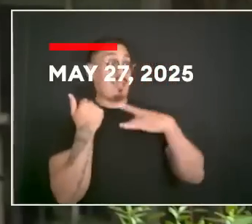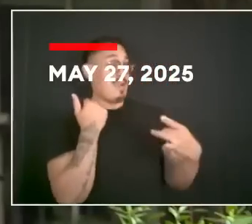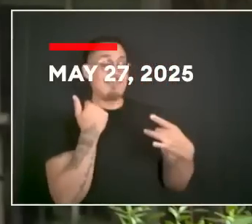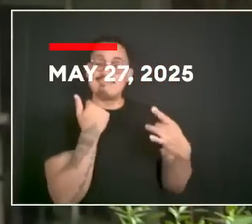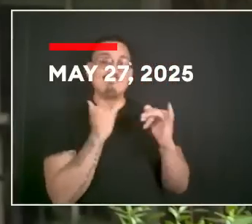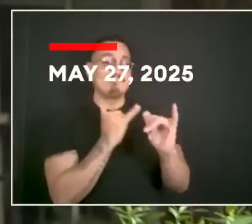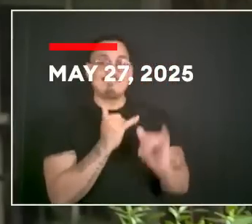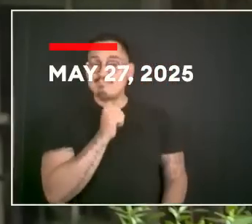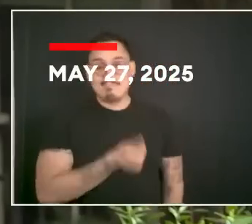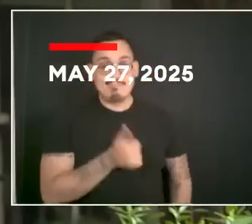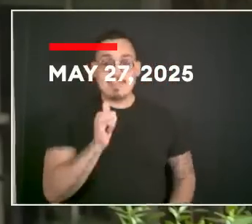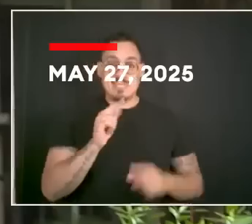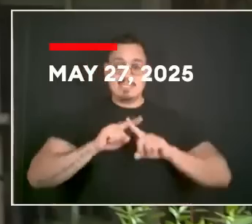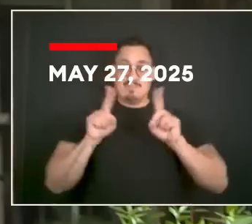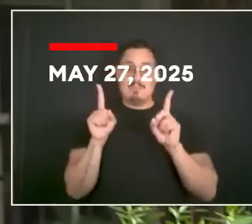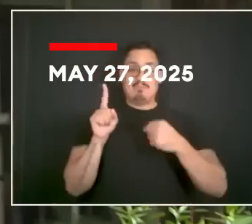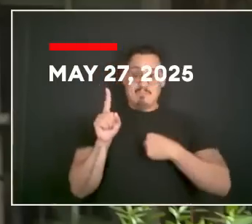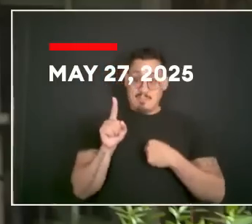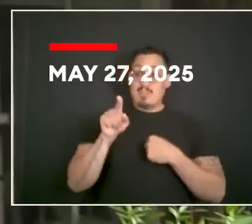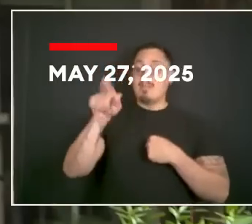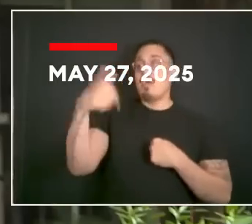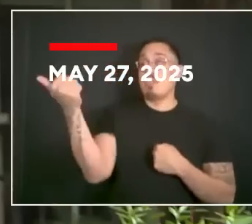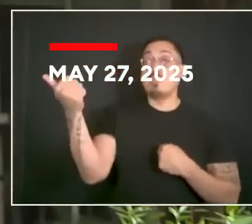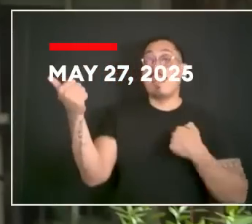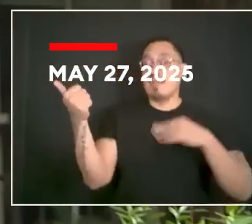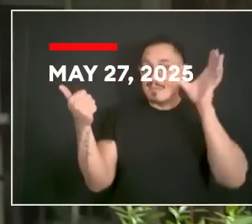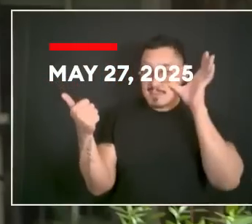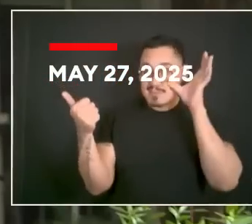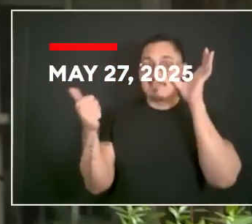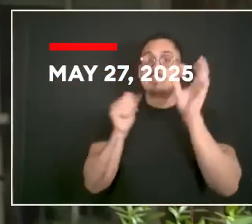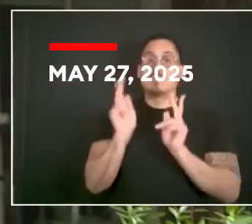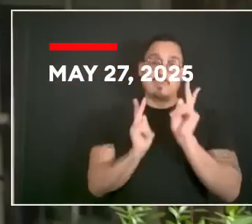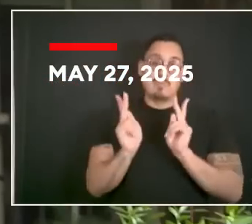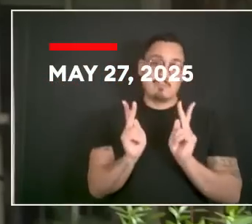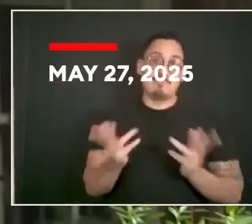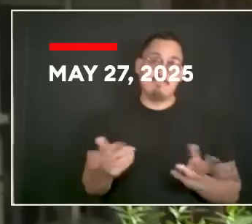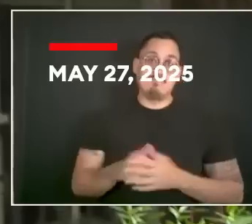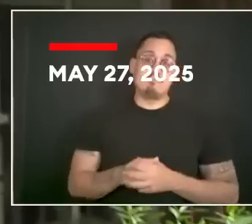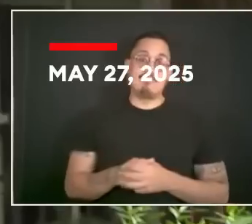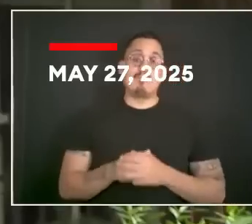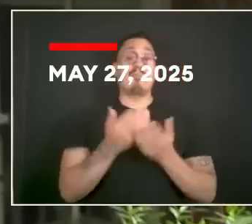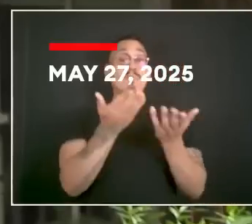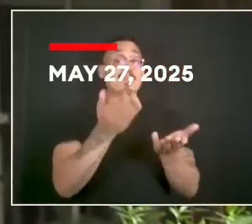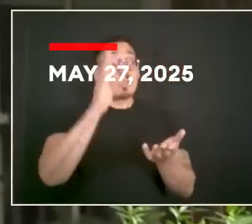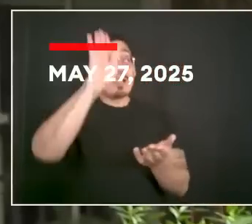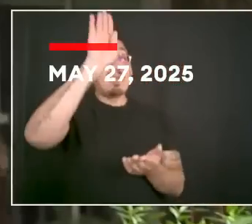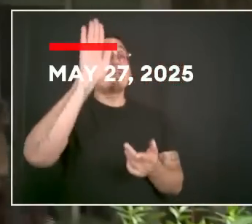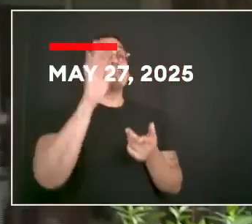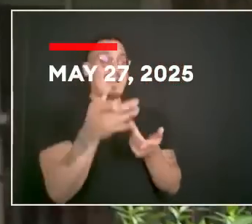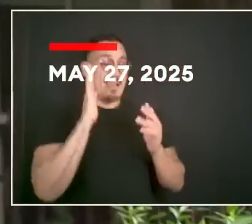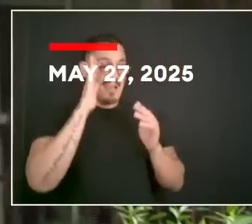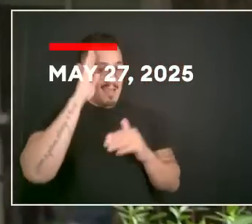between me and others. I listen to people. Mr. Mayor? How are you? So last month,